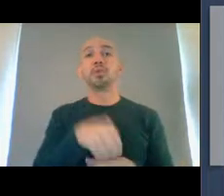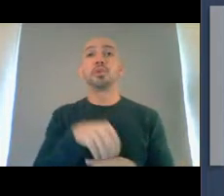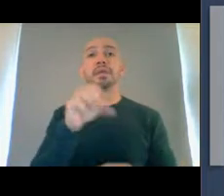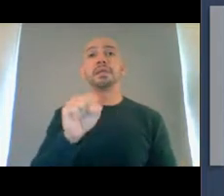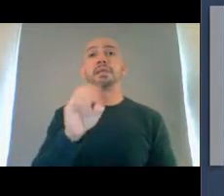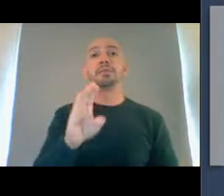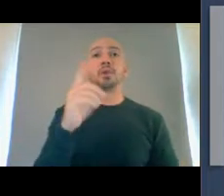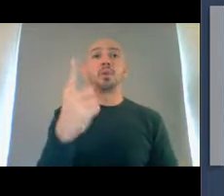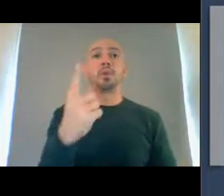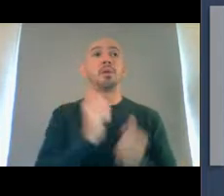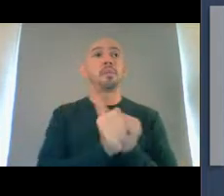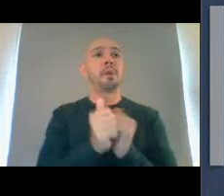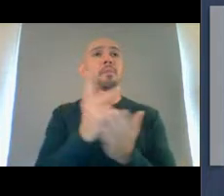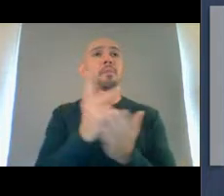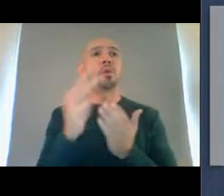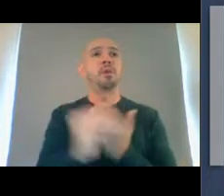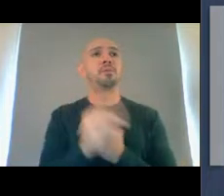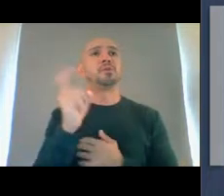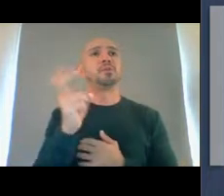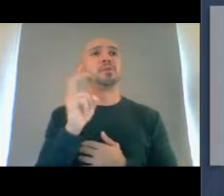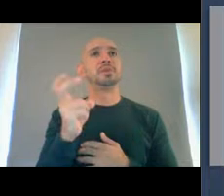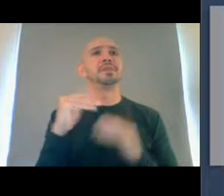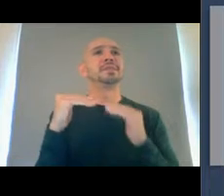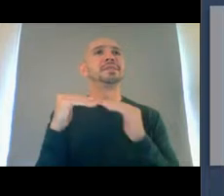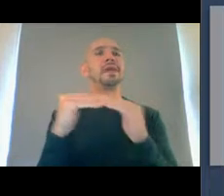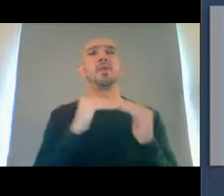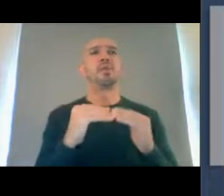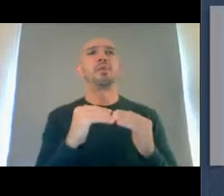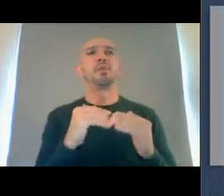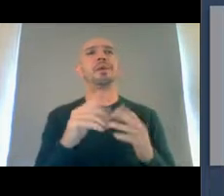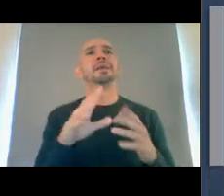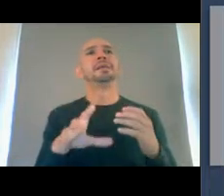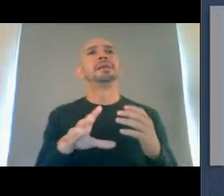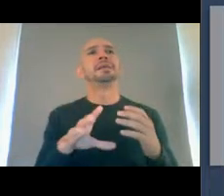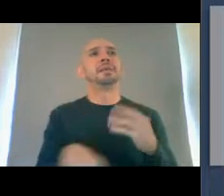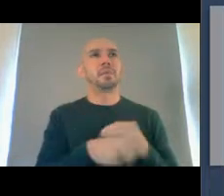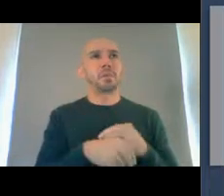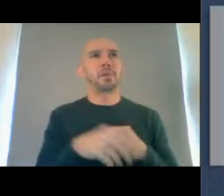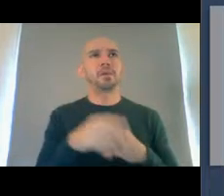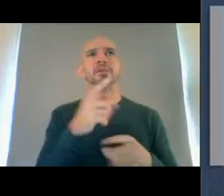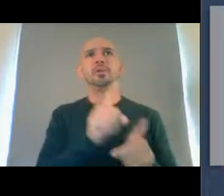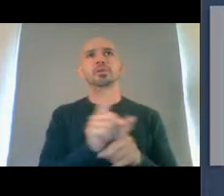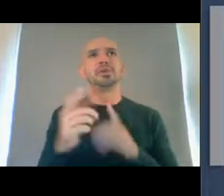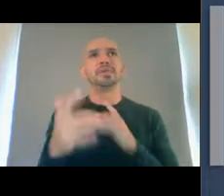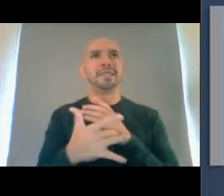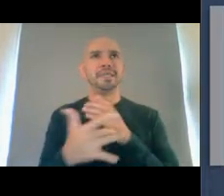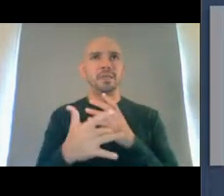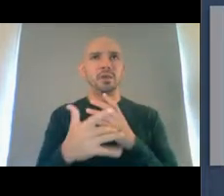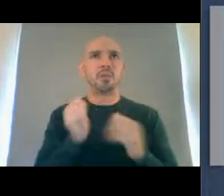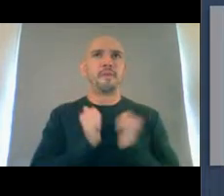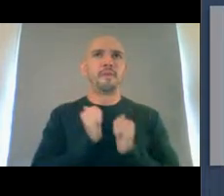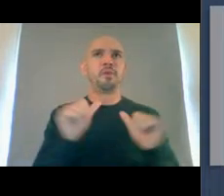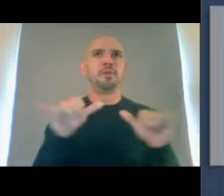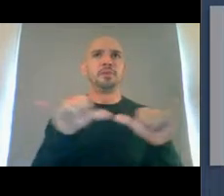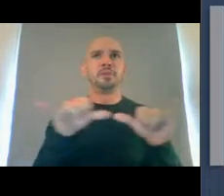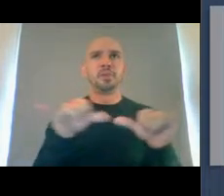competitive programs transportation equity supplement the technical performance measurement methodology